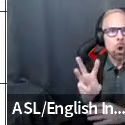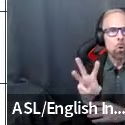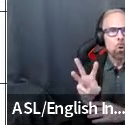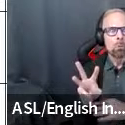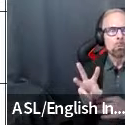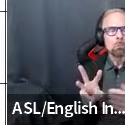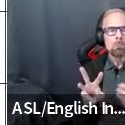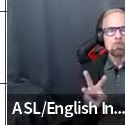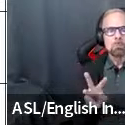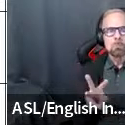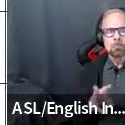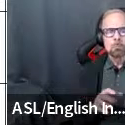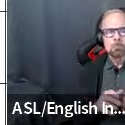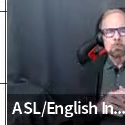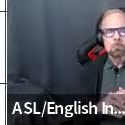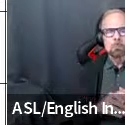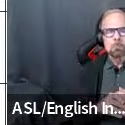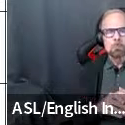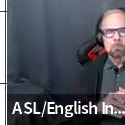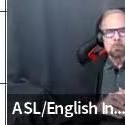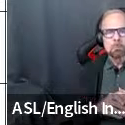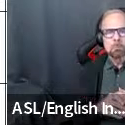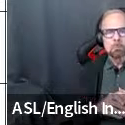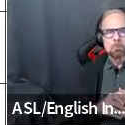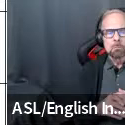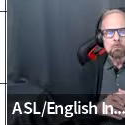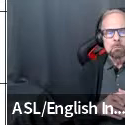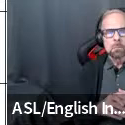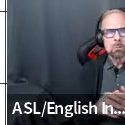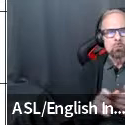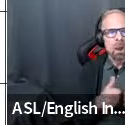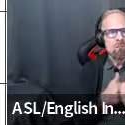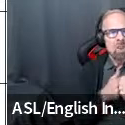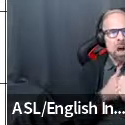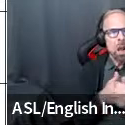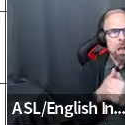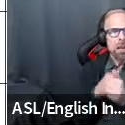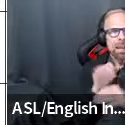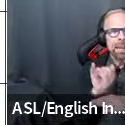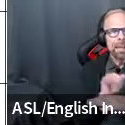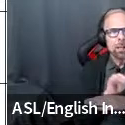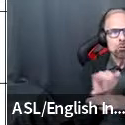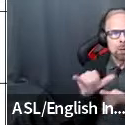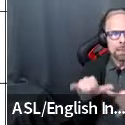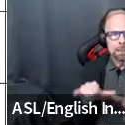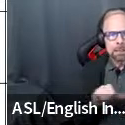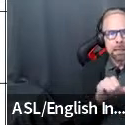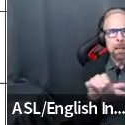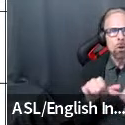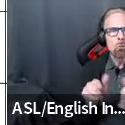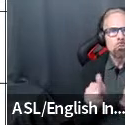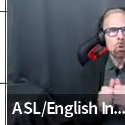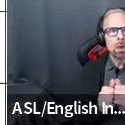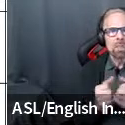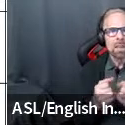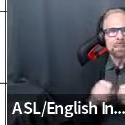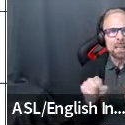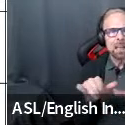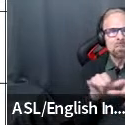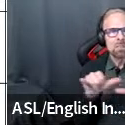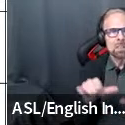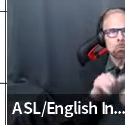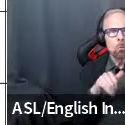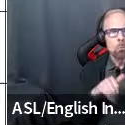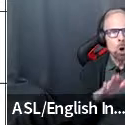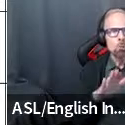flow to use industry standards, use manage traffic flow using a safe system approach and improve